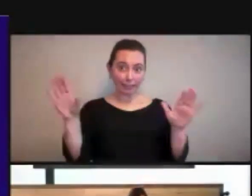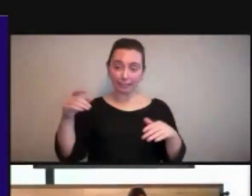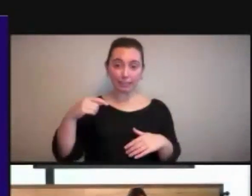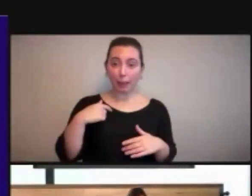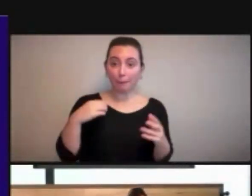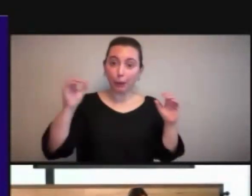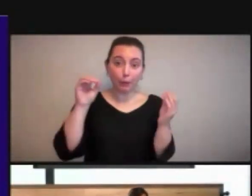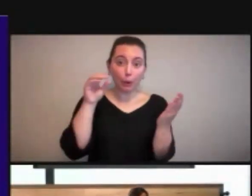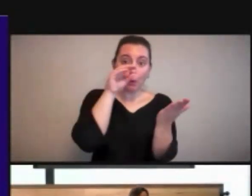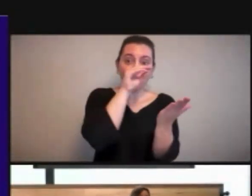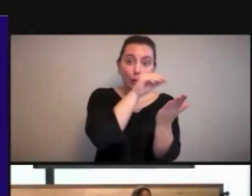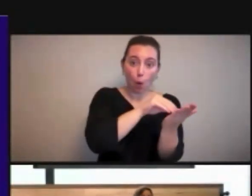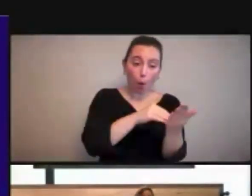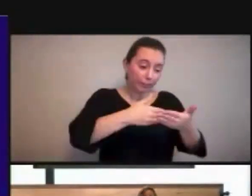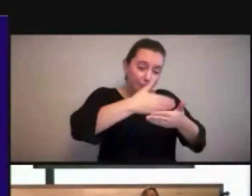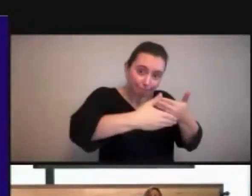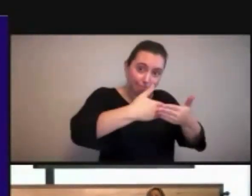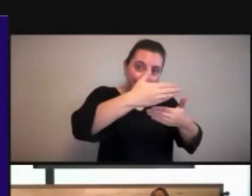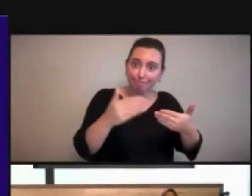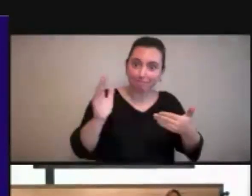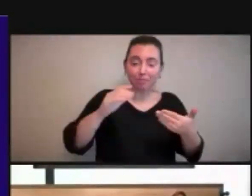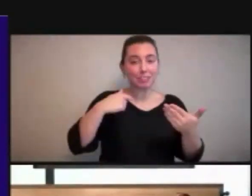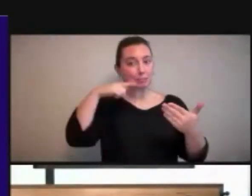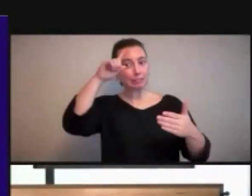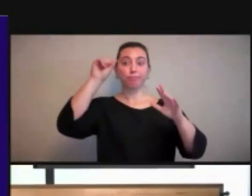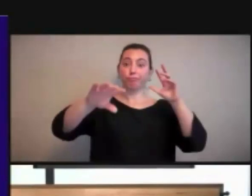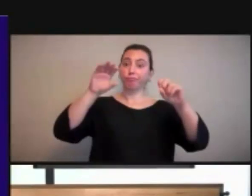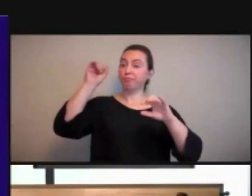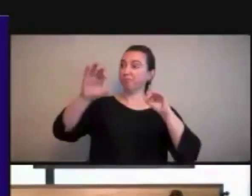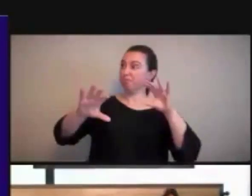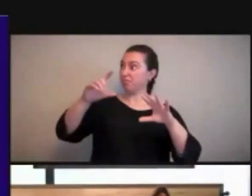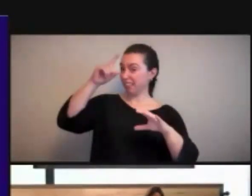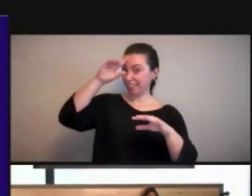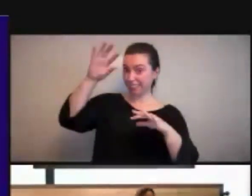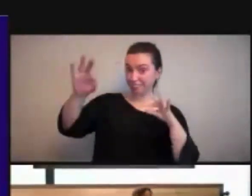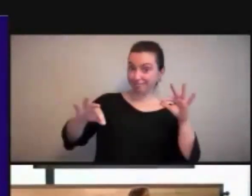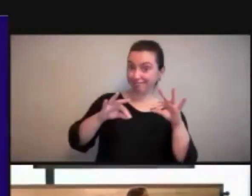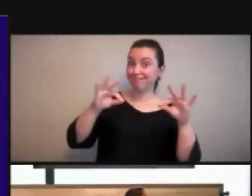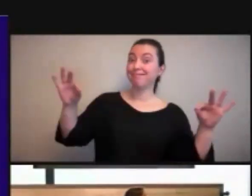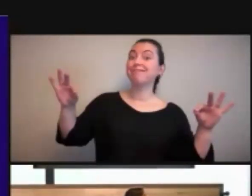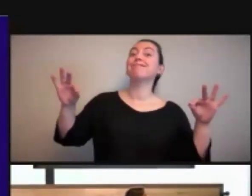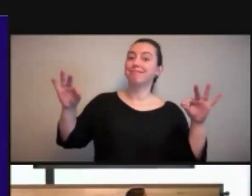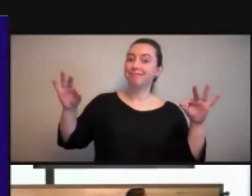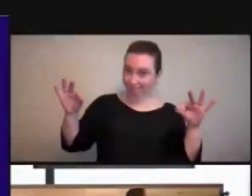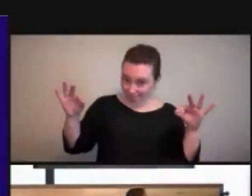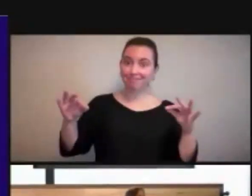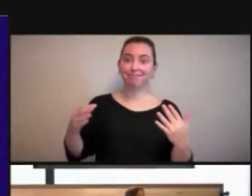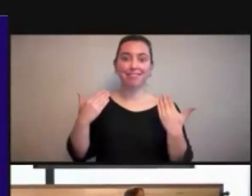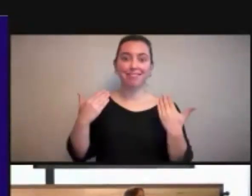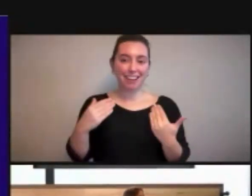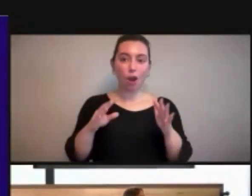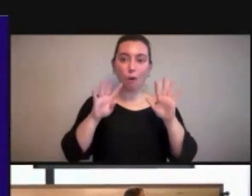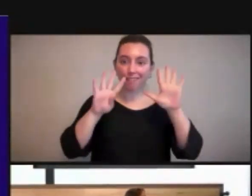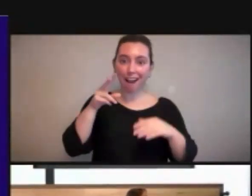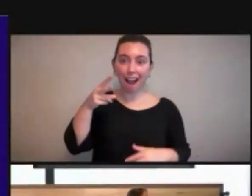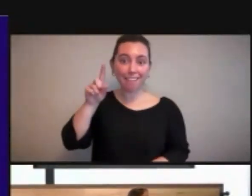never know if I'm saying what I'm supposed to say, but I guess that's more or less what I wanted to say. And it's now 9:15, and let's see if we